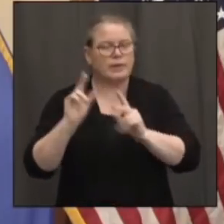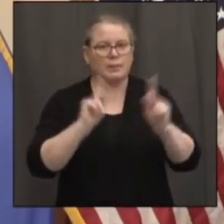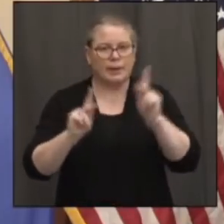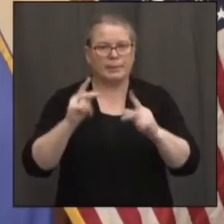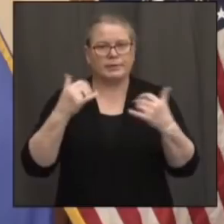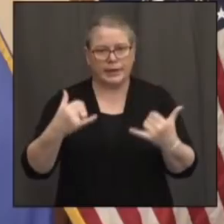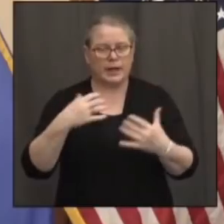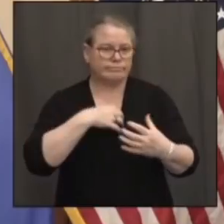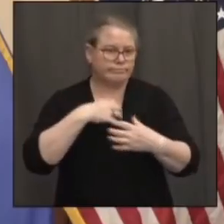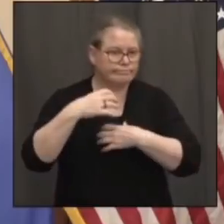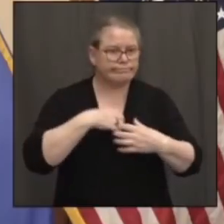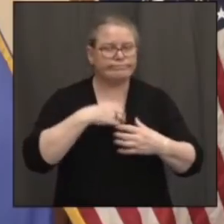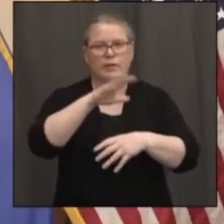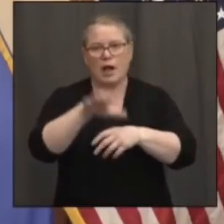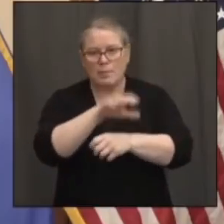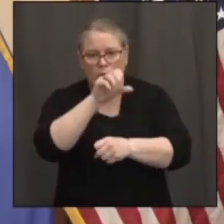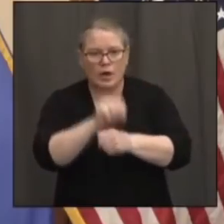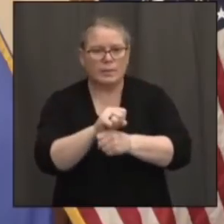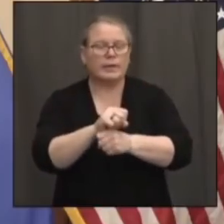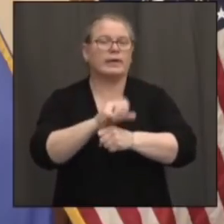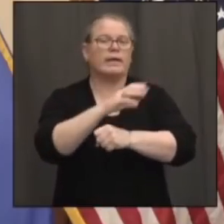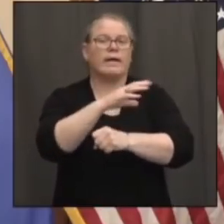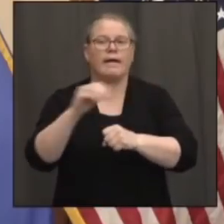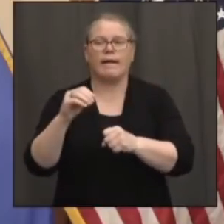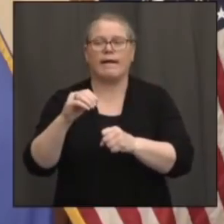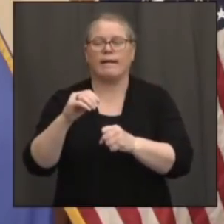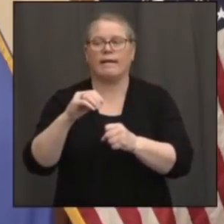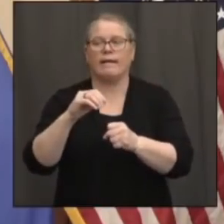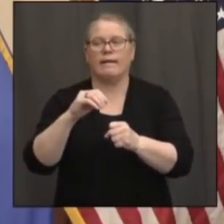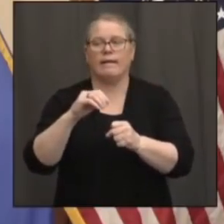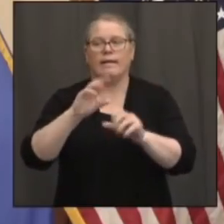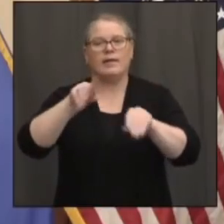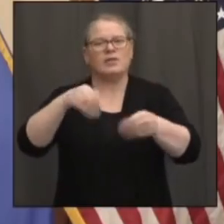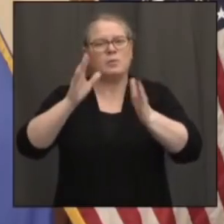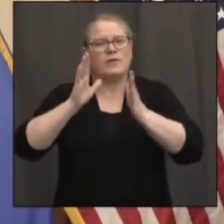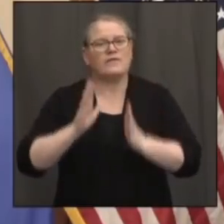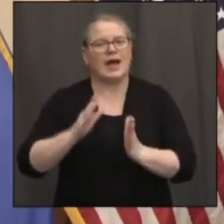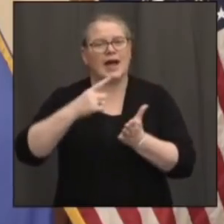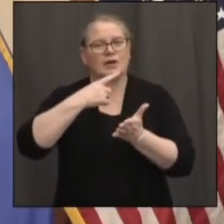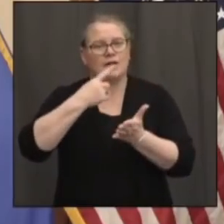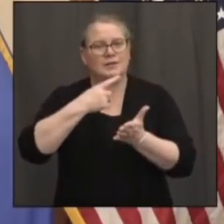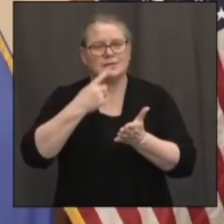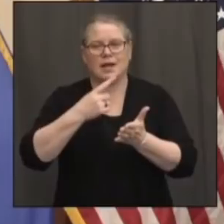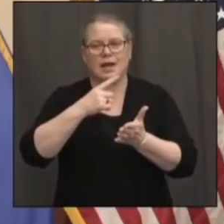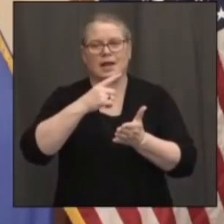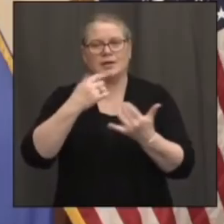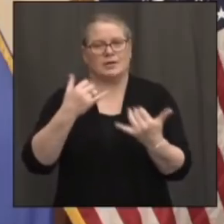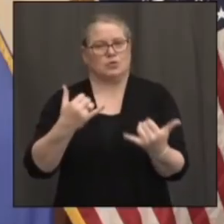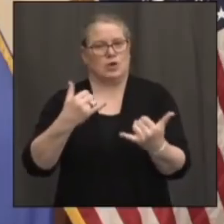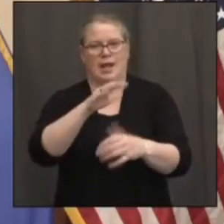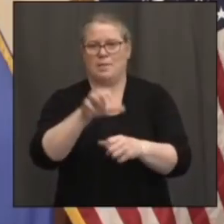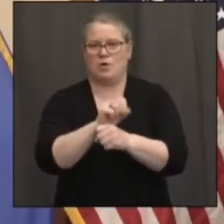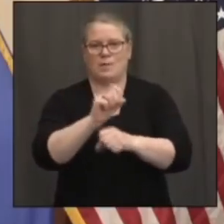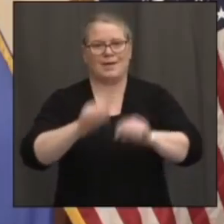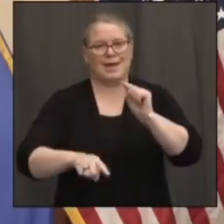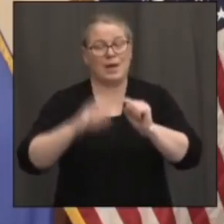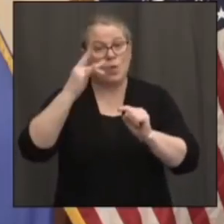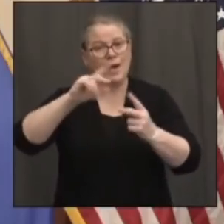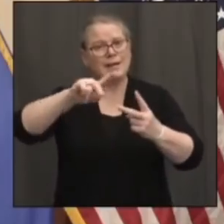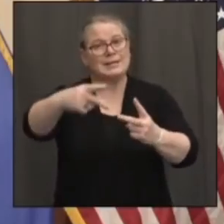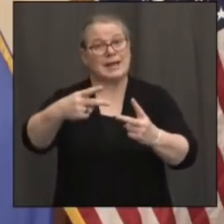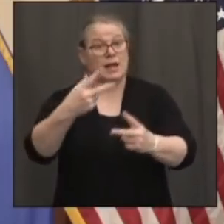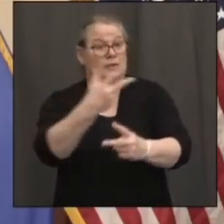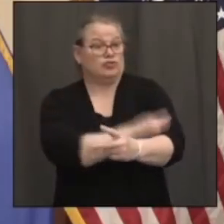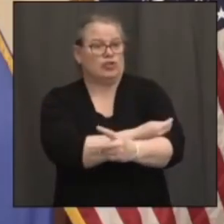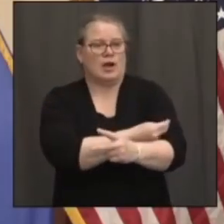the provider that they couldn't give them the appointment now because they couldn't guarantee the second dose. Are you hearing that, or can